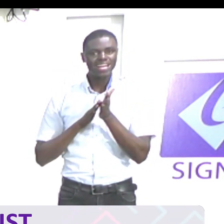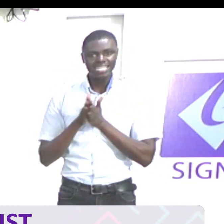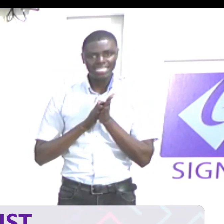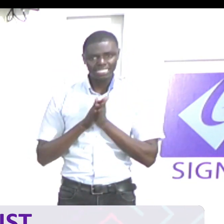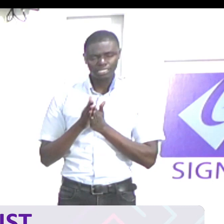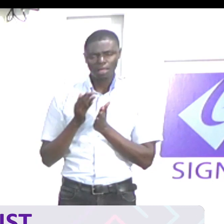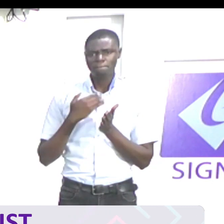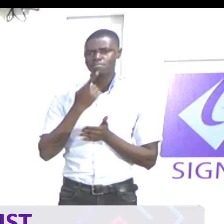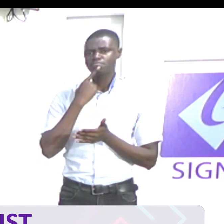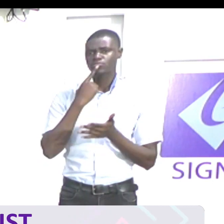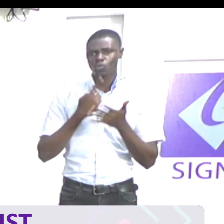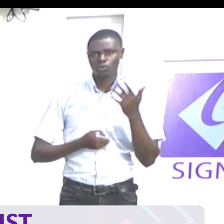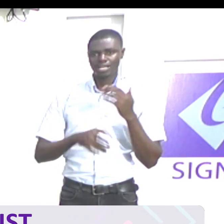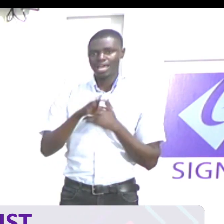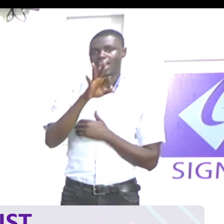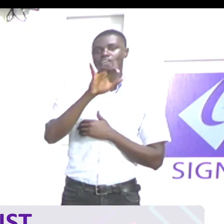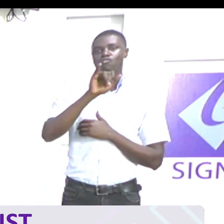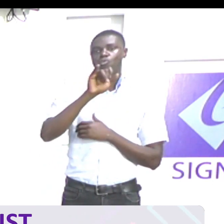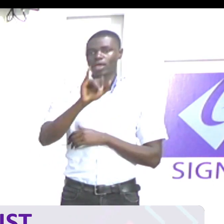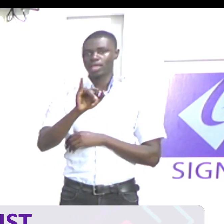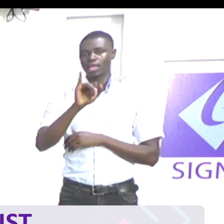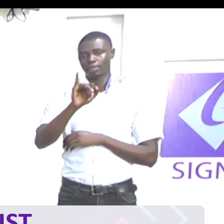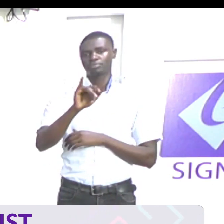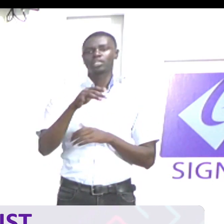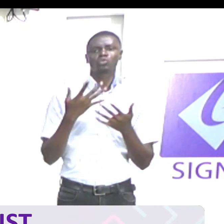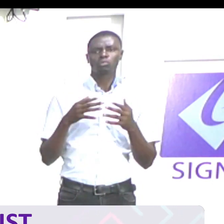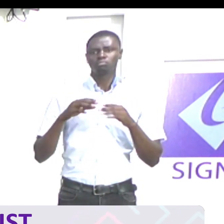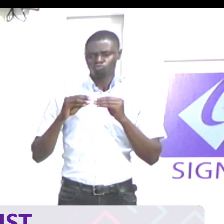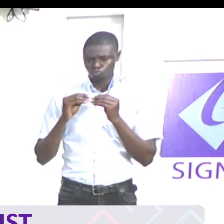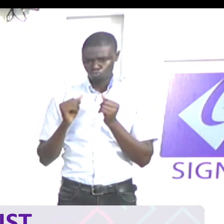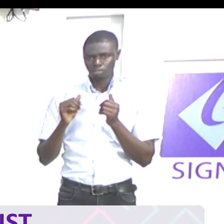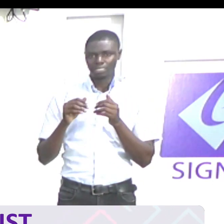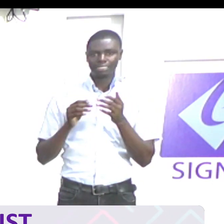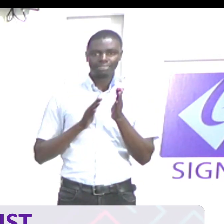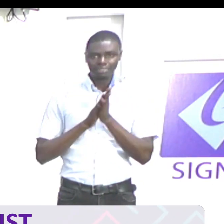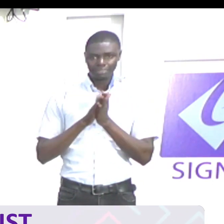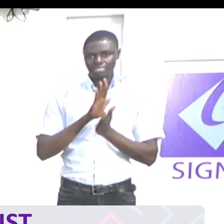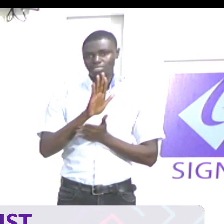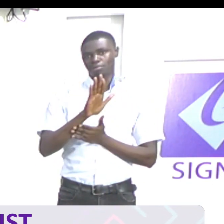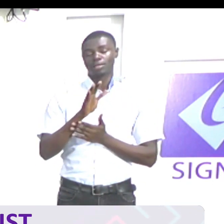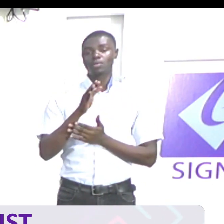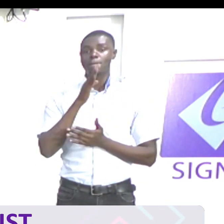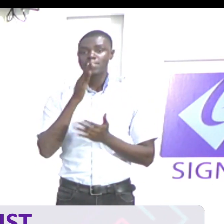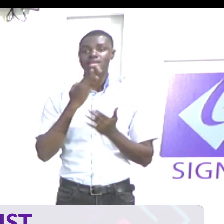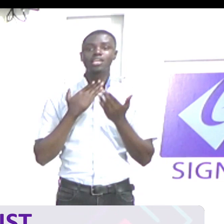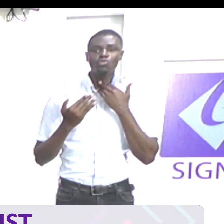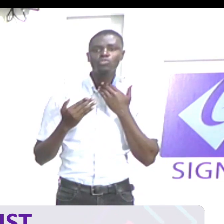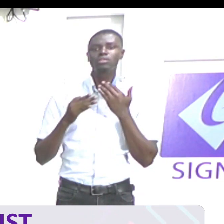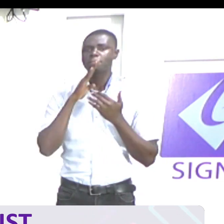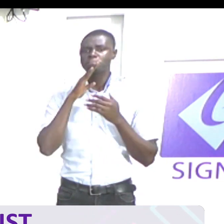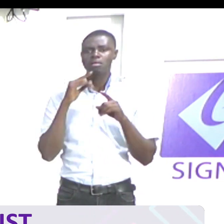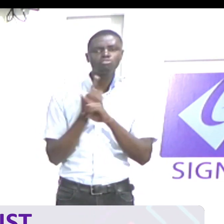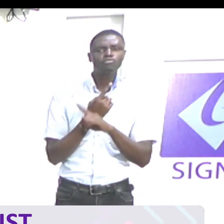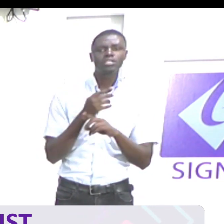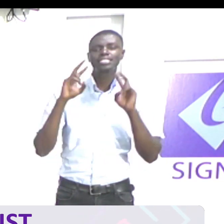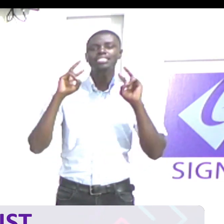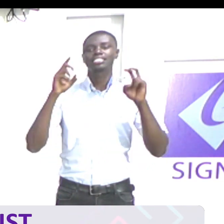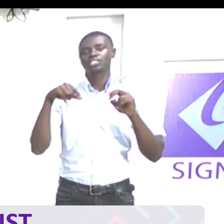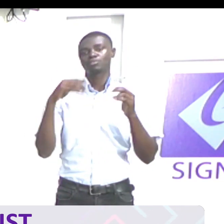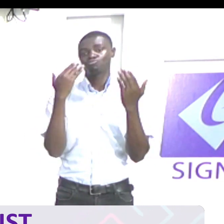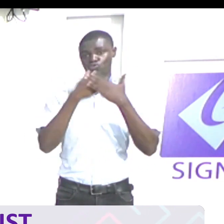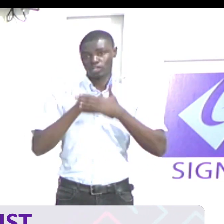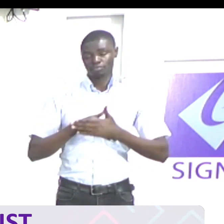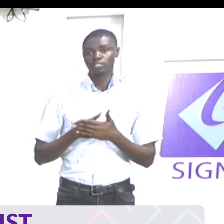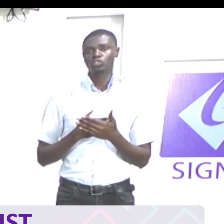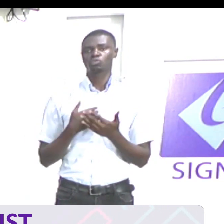ndio napenda kusema FYI, yani finesse your interests. So tonight we're talking about being curious. Being different is the theme tonight as well. So